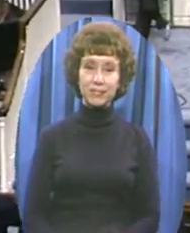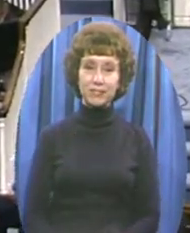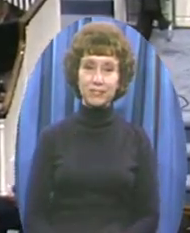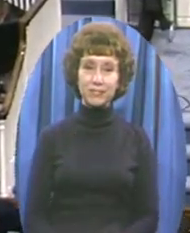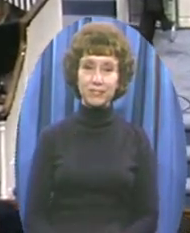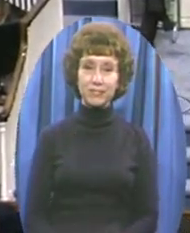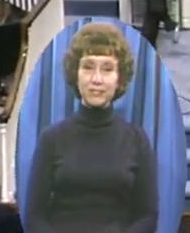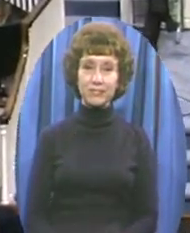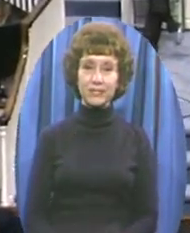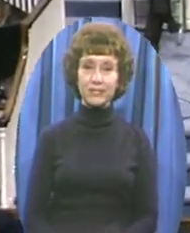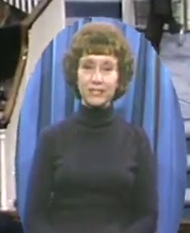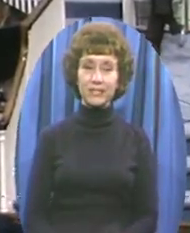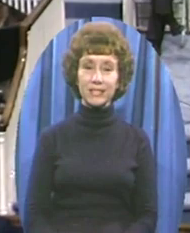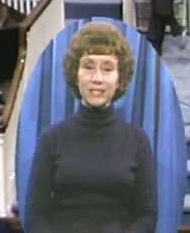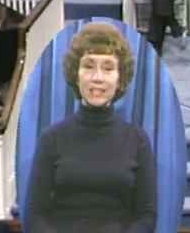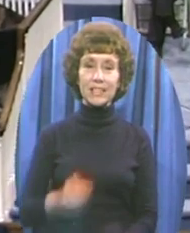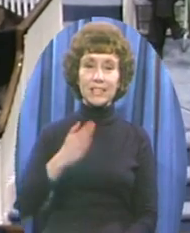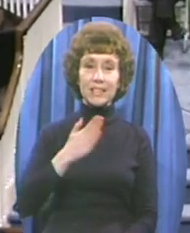My